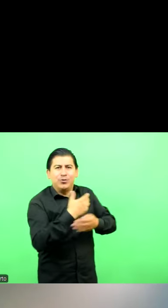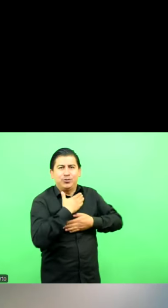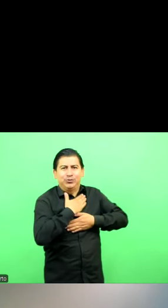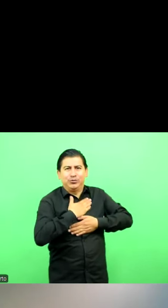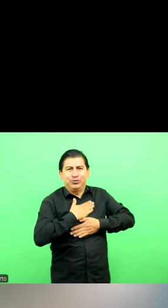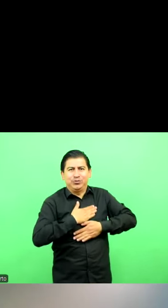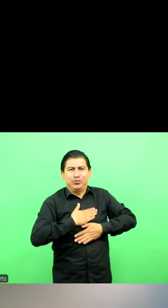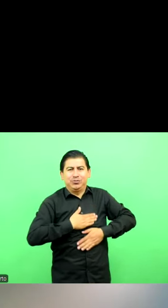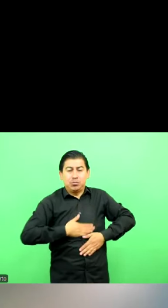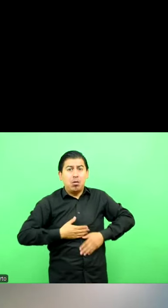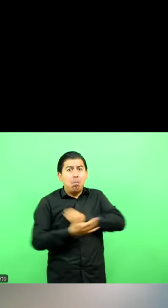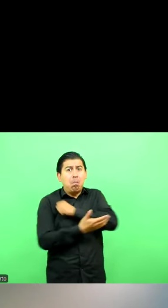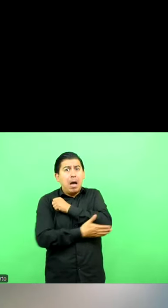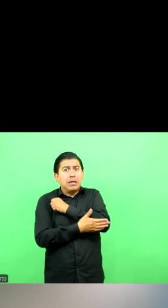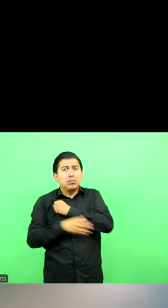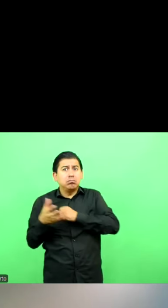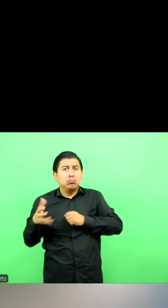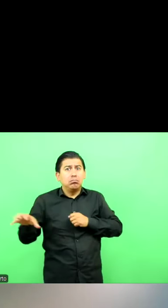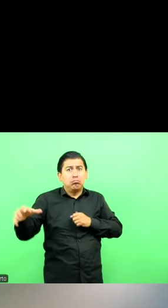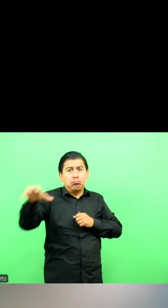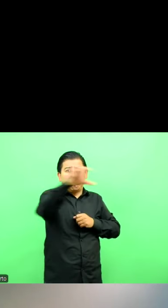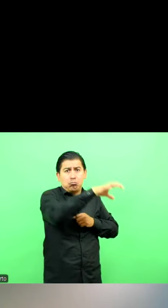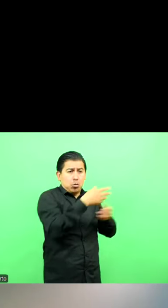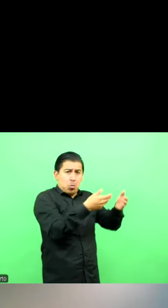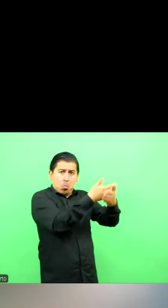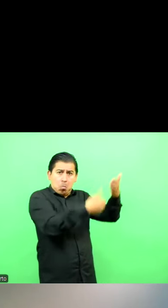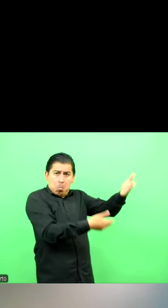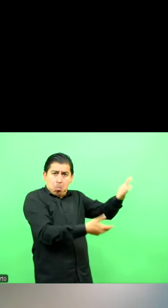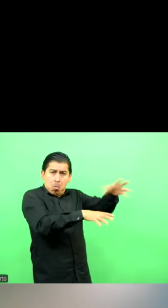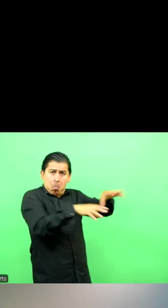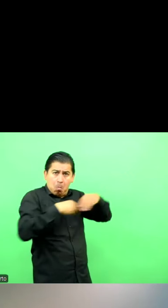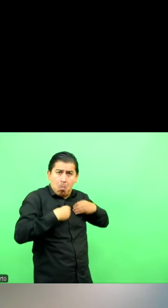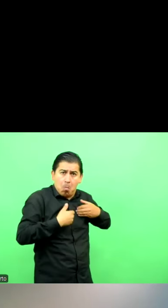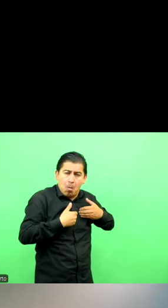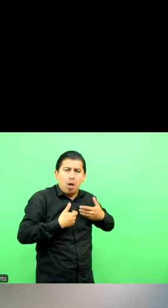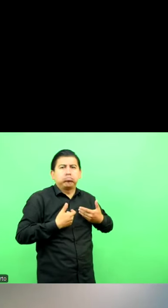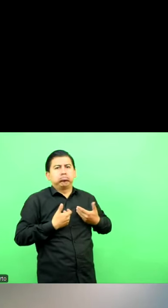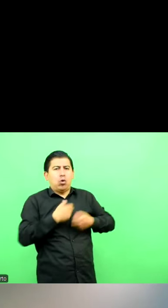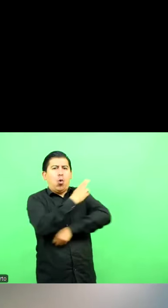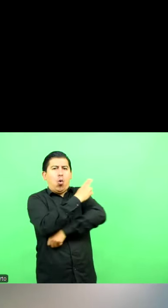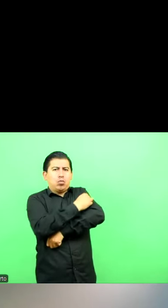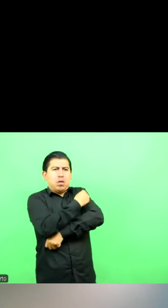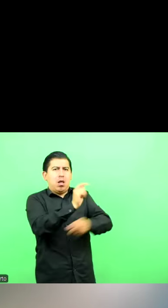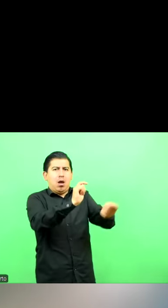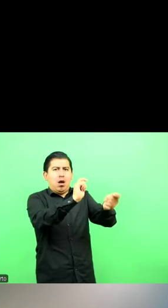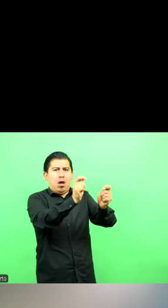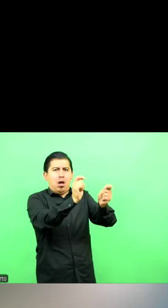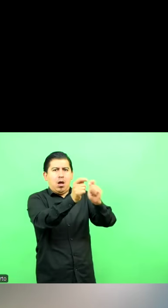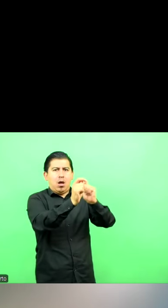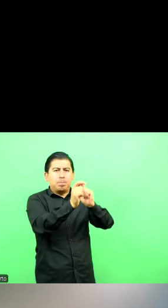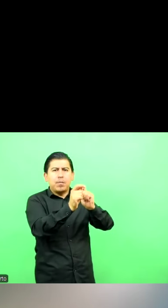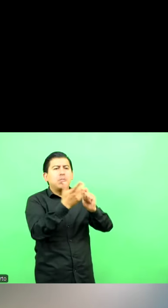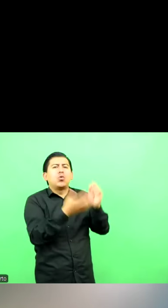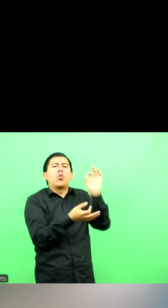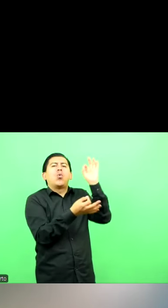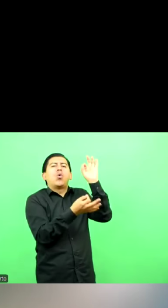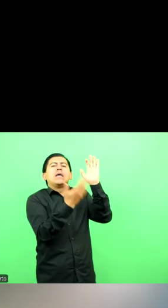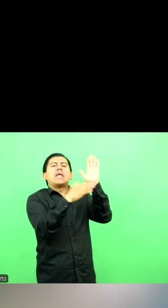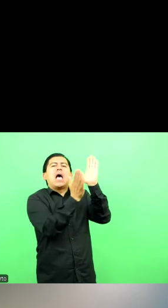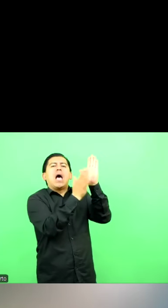safer, inclusive, and resilient health systems. We need to move on from diction to